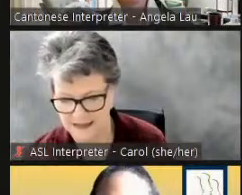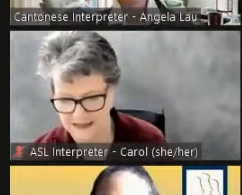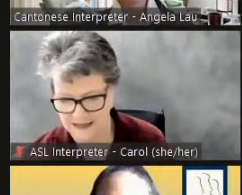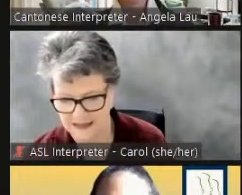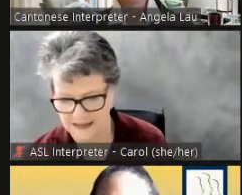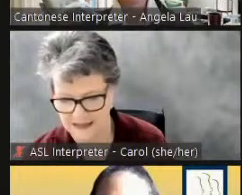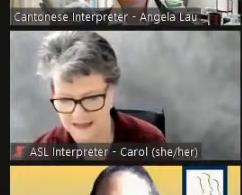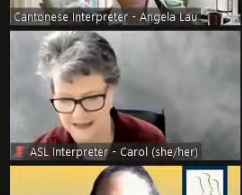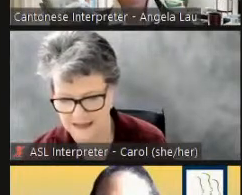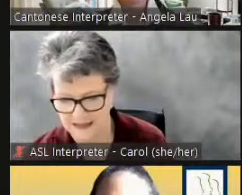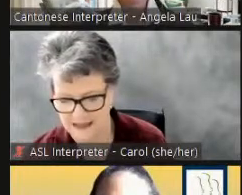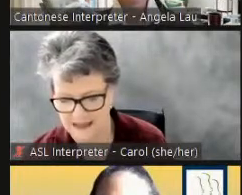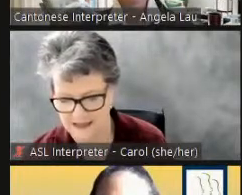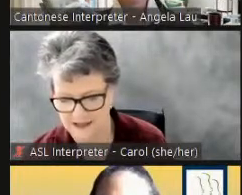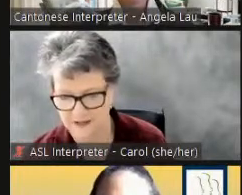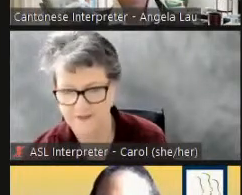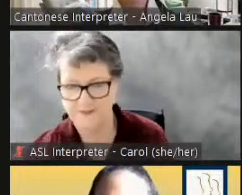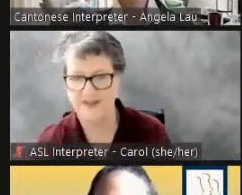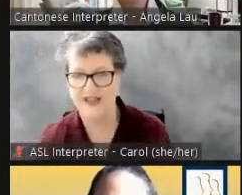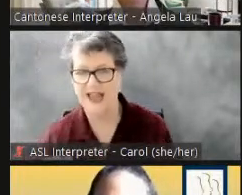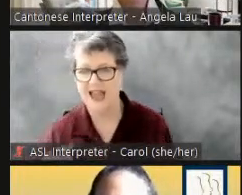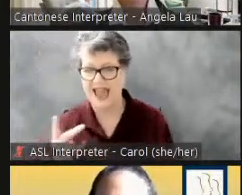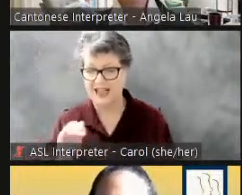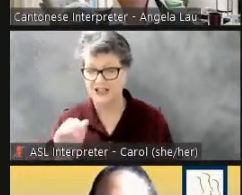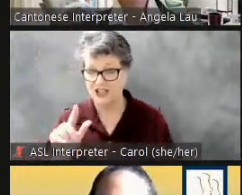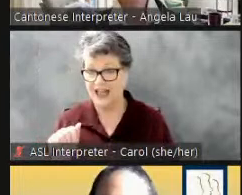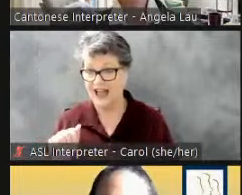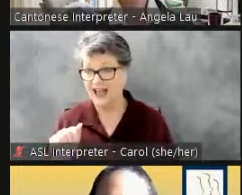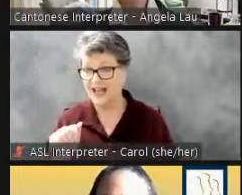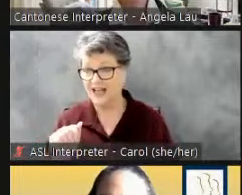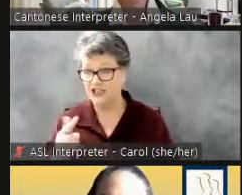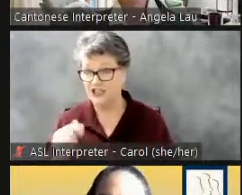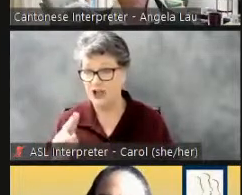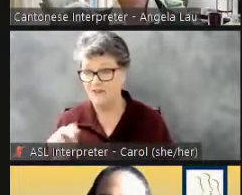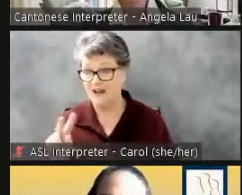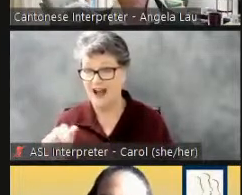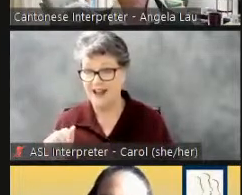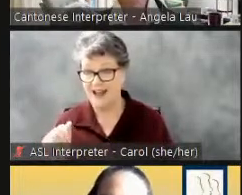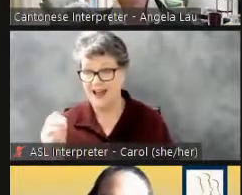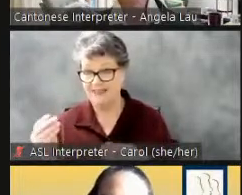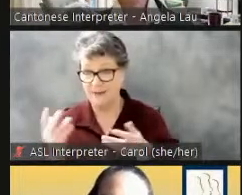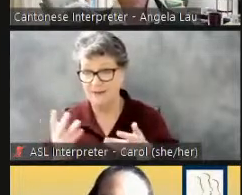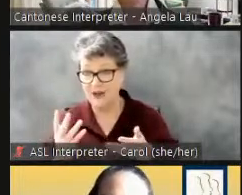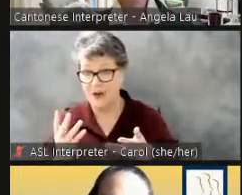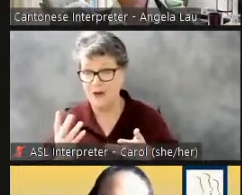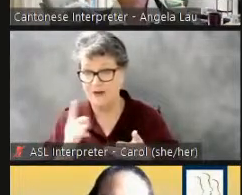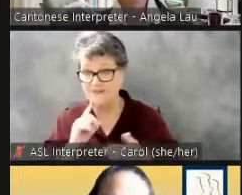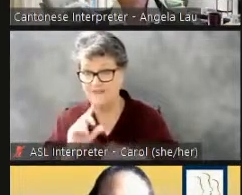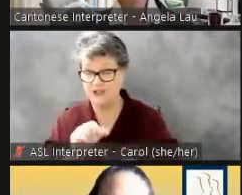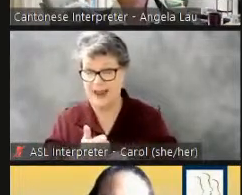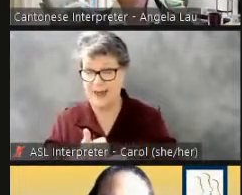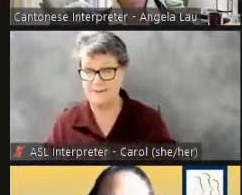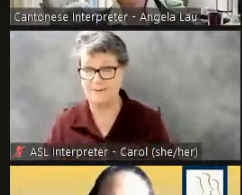Angela and Giovanna, let me know if you're set up.